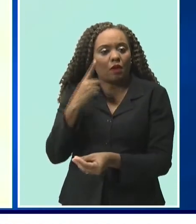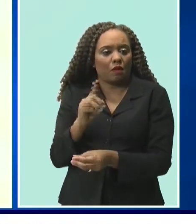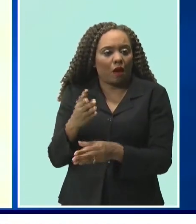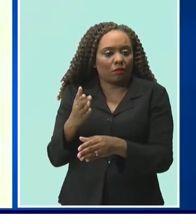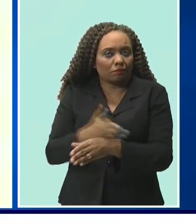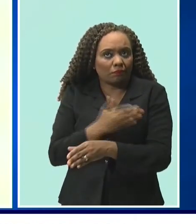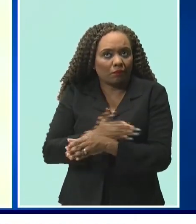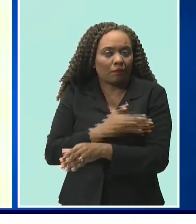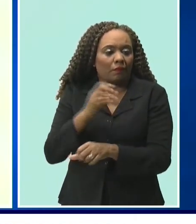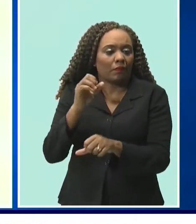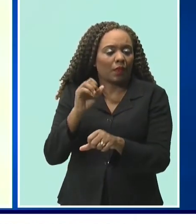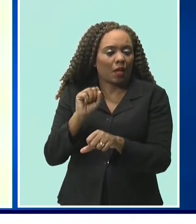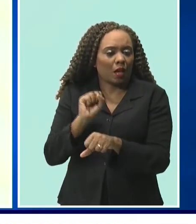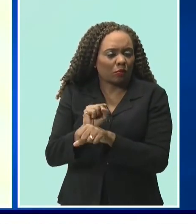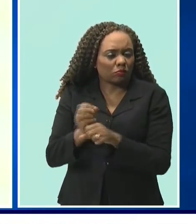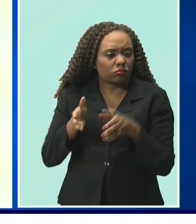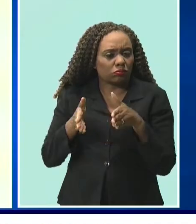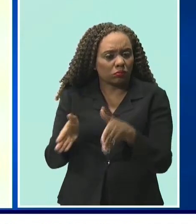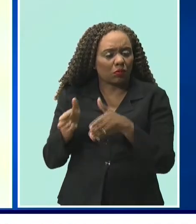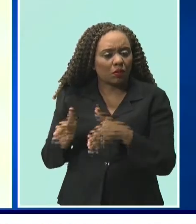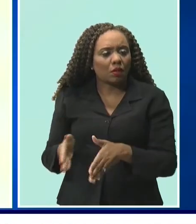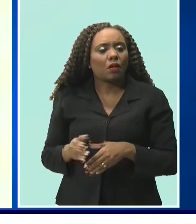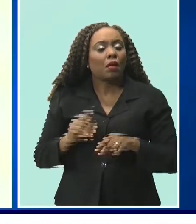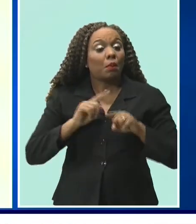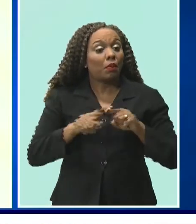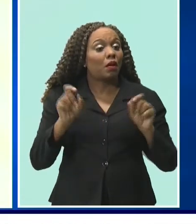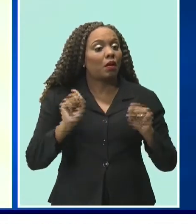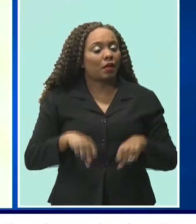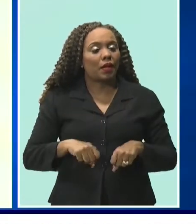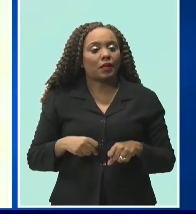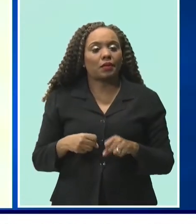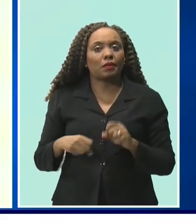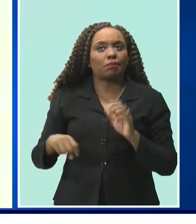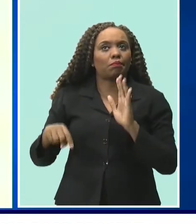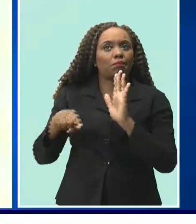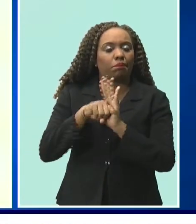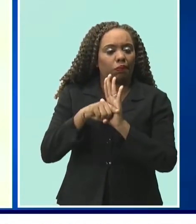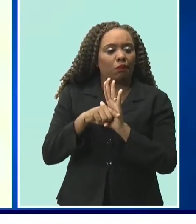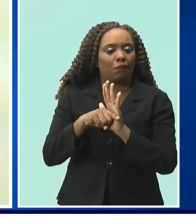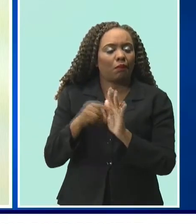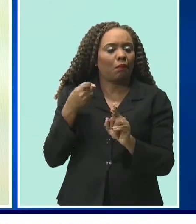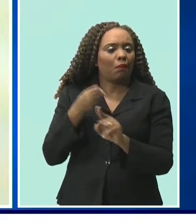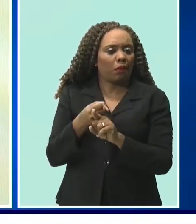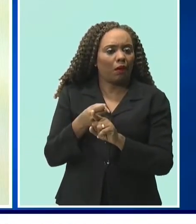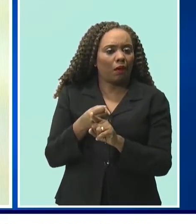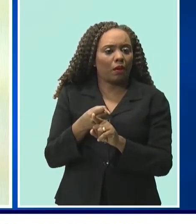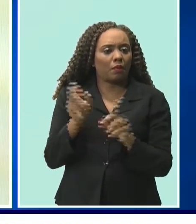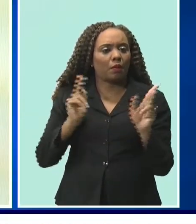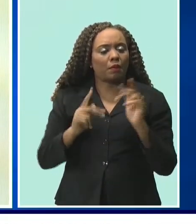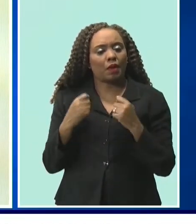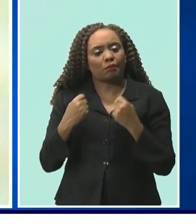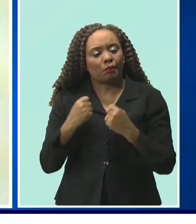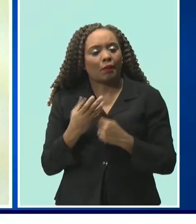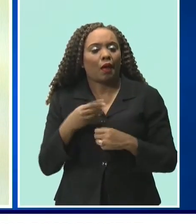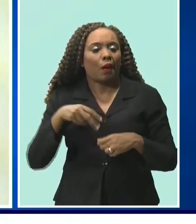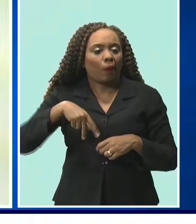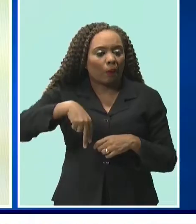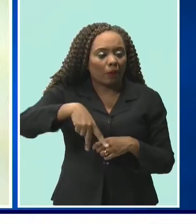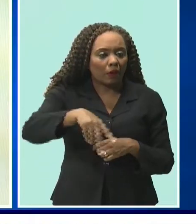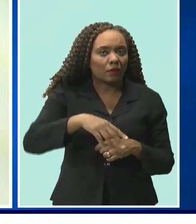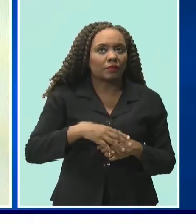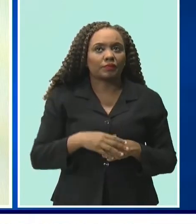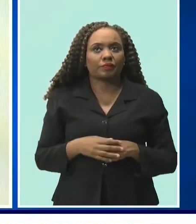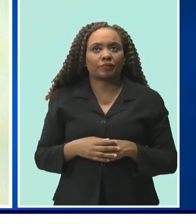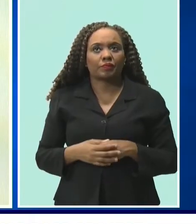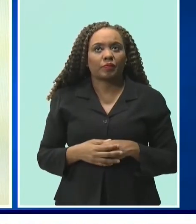the roadworks could have on commuters and surrounding neighborhoods. Dr. Yolanda Aline is the representative of